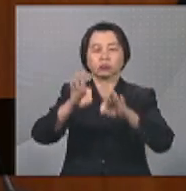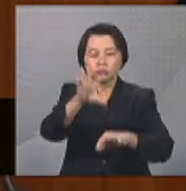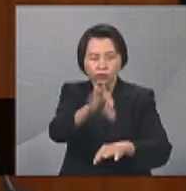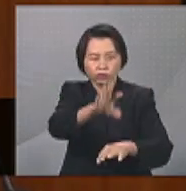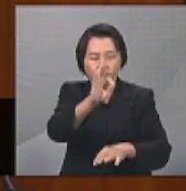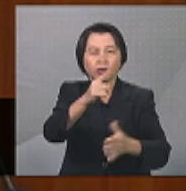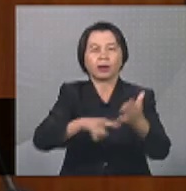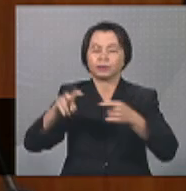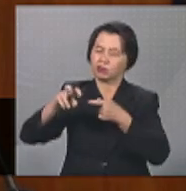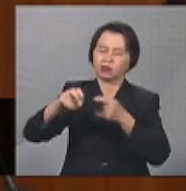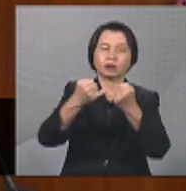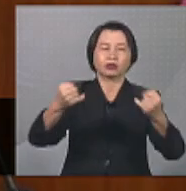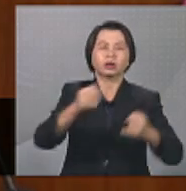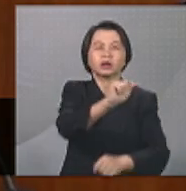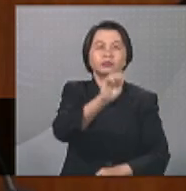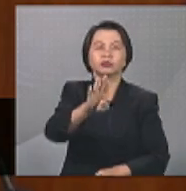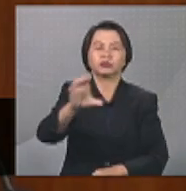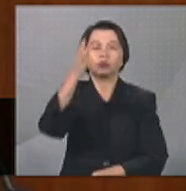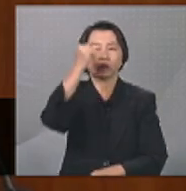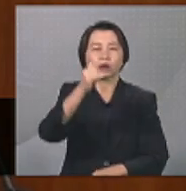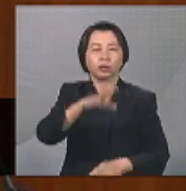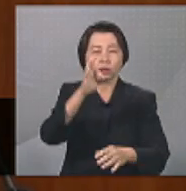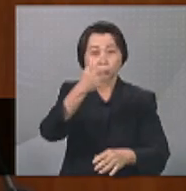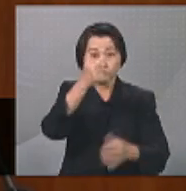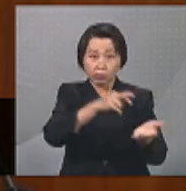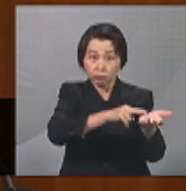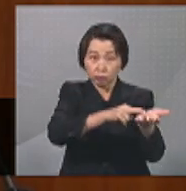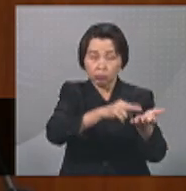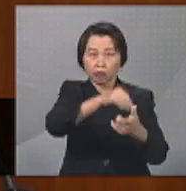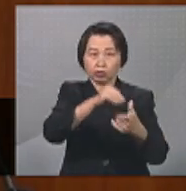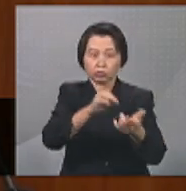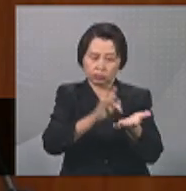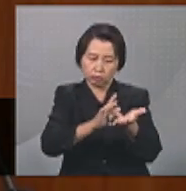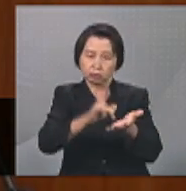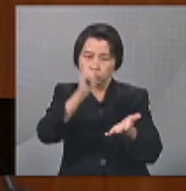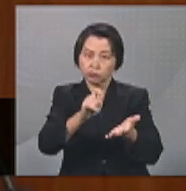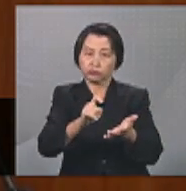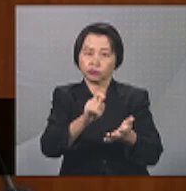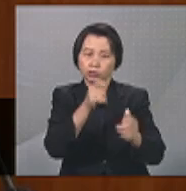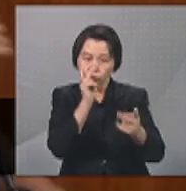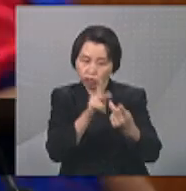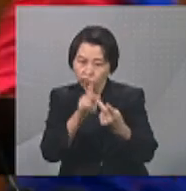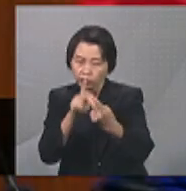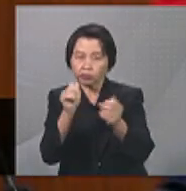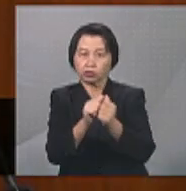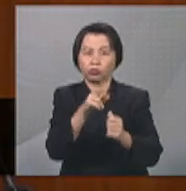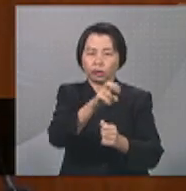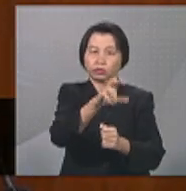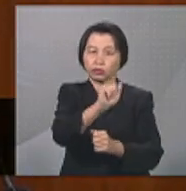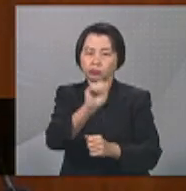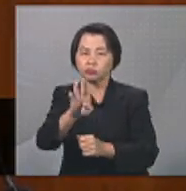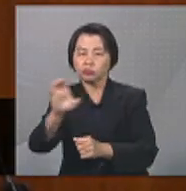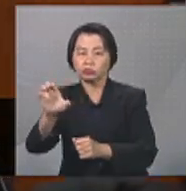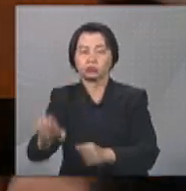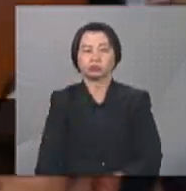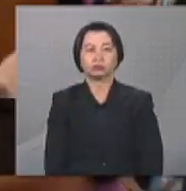the virus strains A, B, C? Is it because of the treatment or the drugs that are needed to treat the virus? Thank